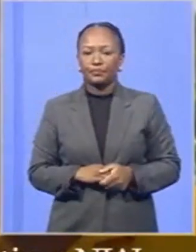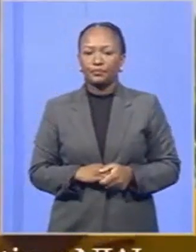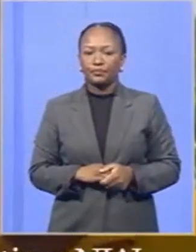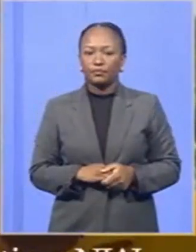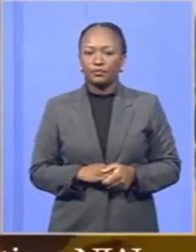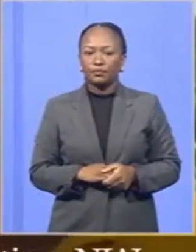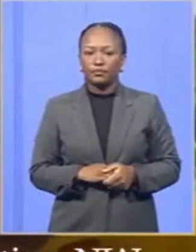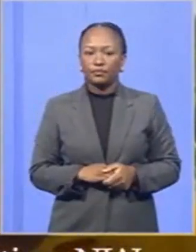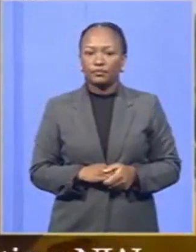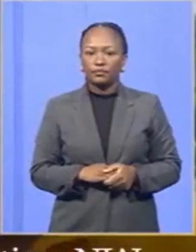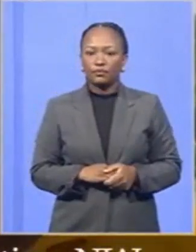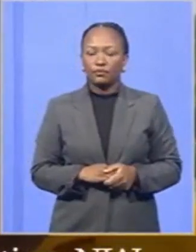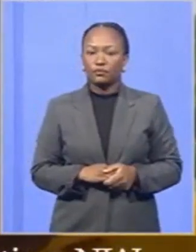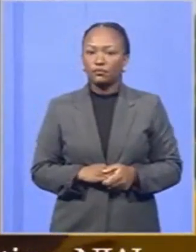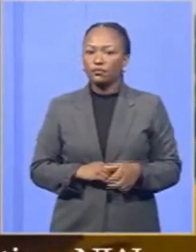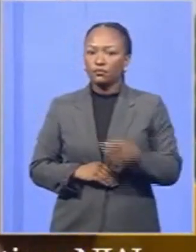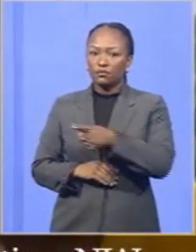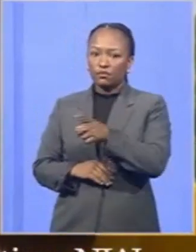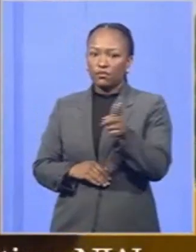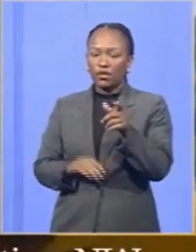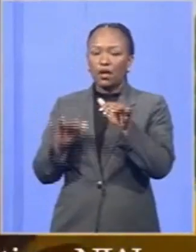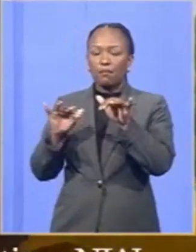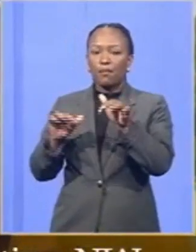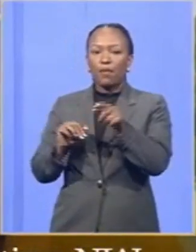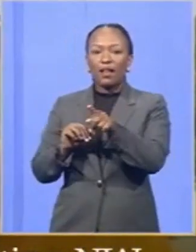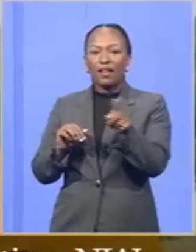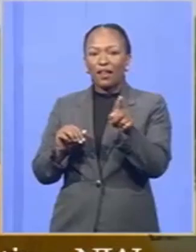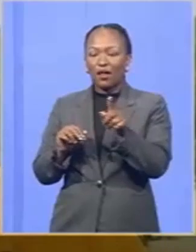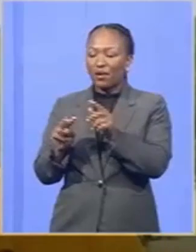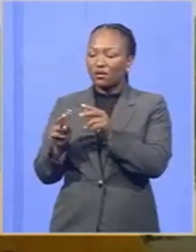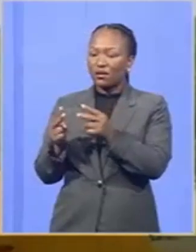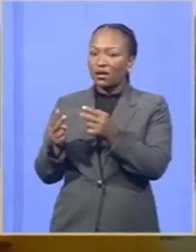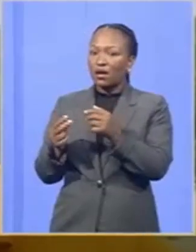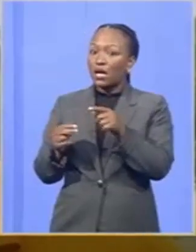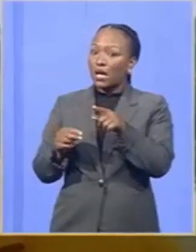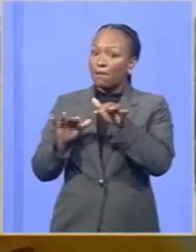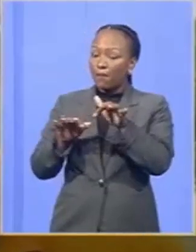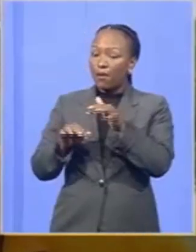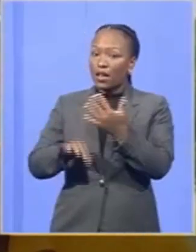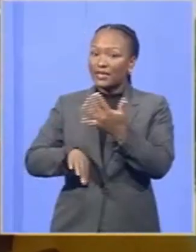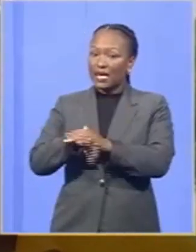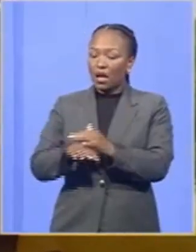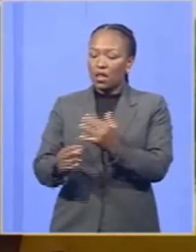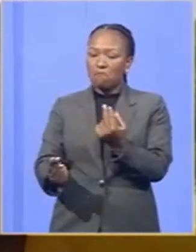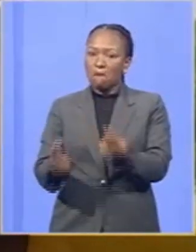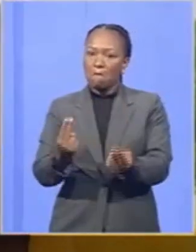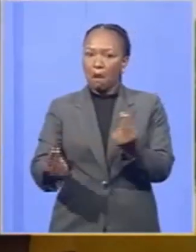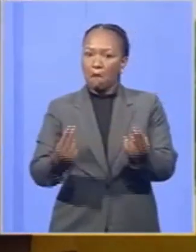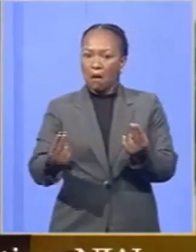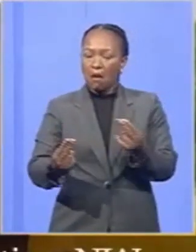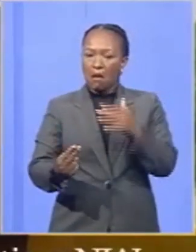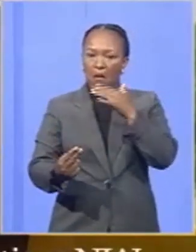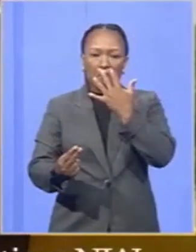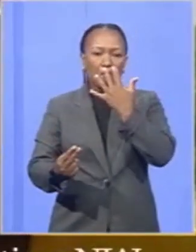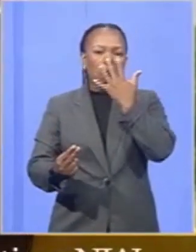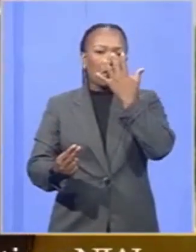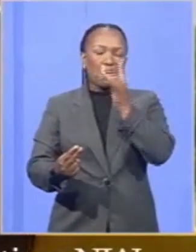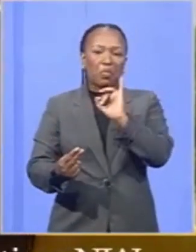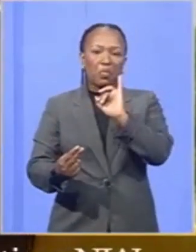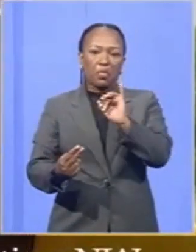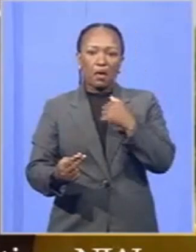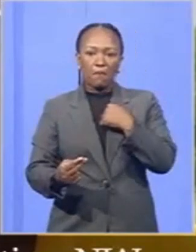Yazi aba bantu the way bangakhona bayanuka babolile ditupo tsena ka mo di ka teng di ne se di nkga nna le Charles re